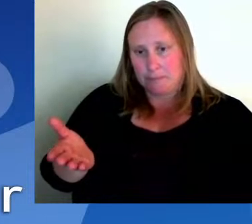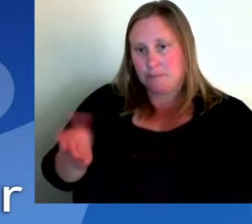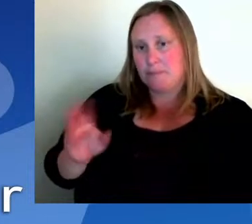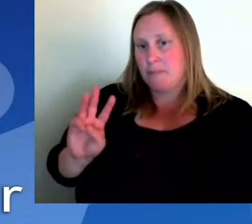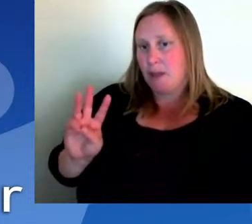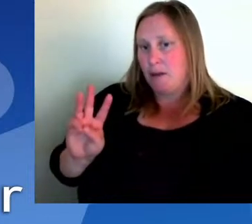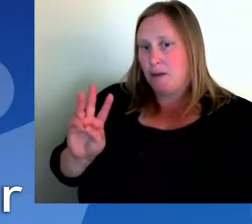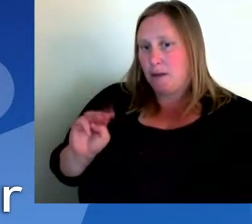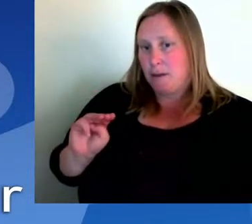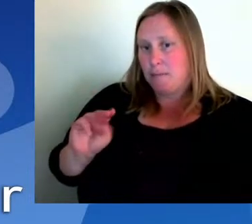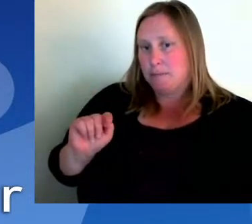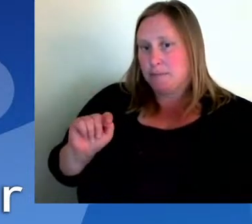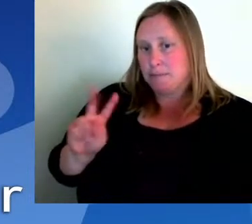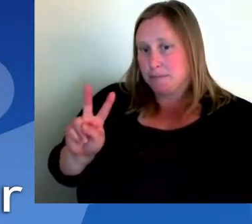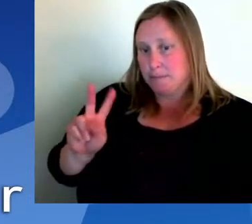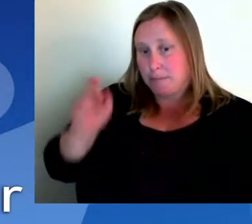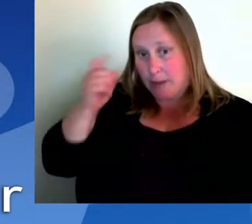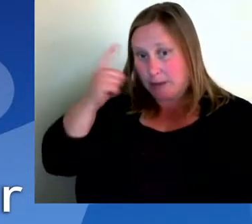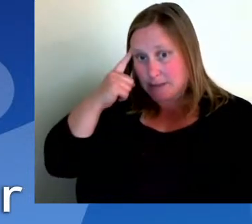WMTV in Madison.